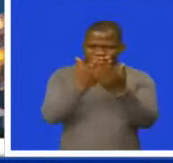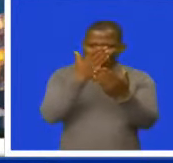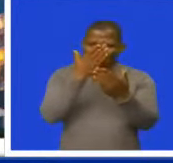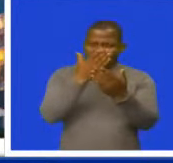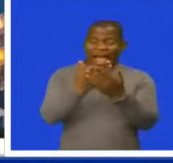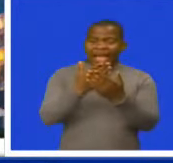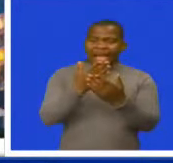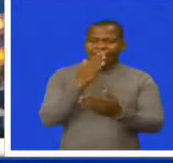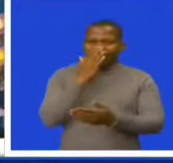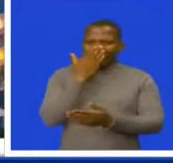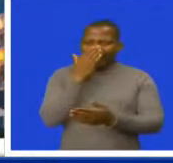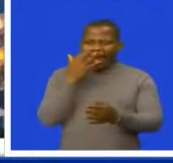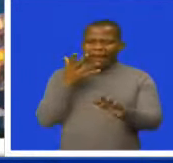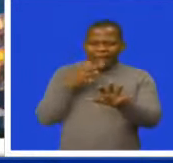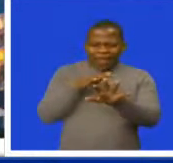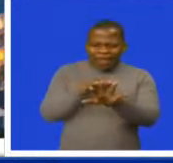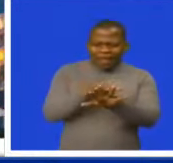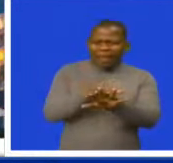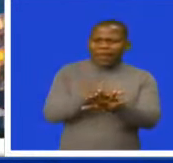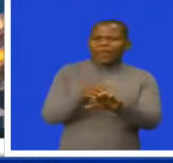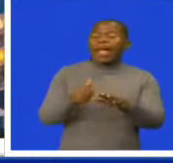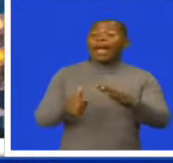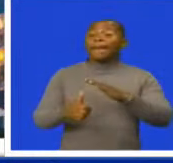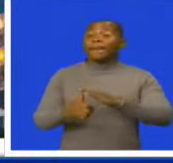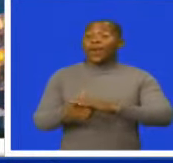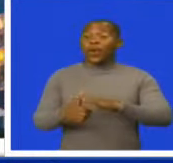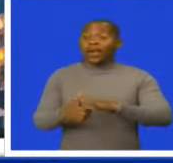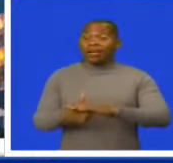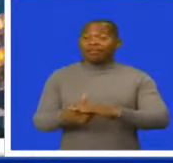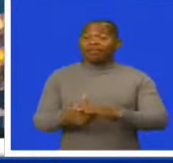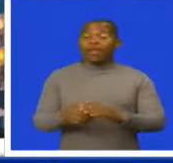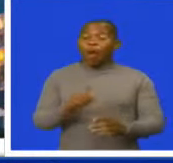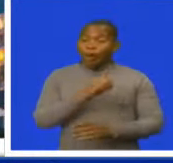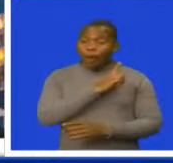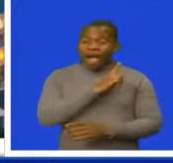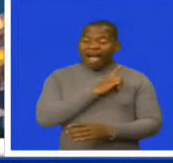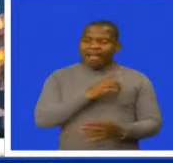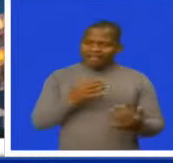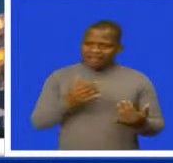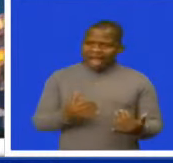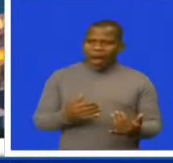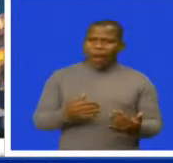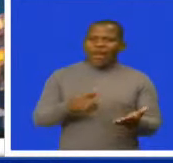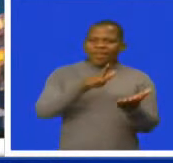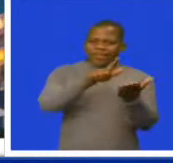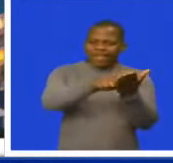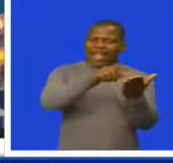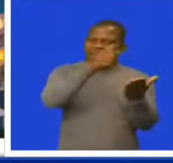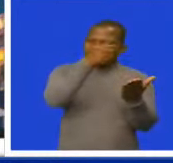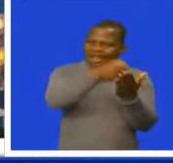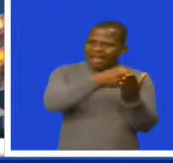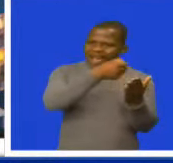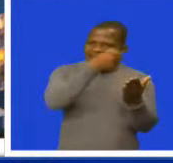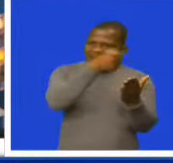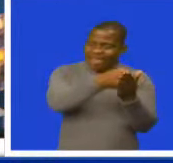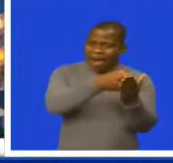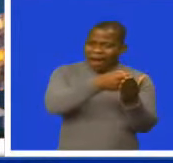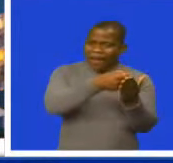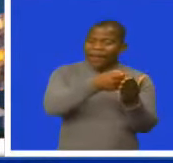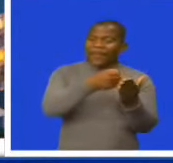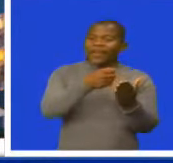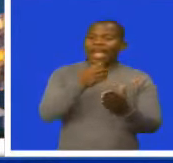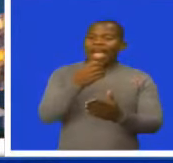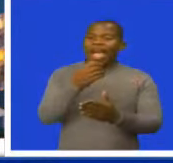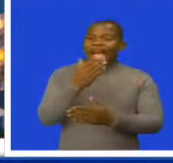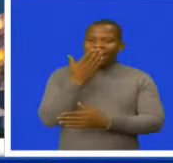tebuchwepesha. Dlamini ke bekakhuluma enyuvesi eLimgogwini ngesikhathi ke lelibandla lifundisa ngebucala balolu